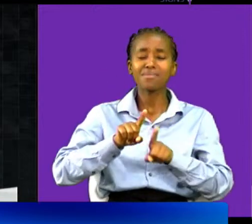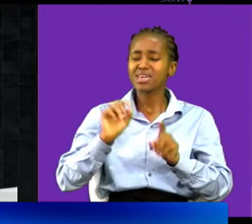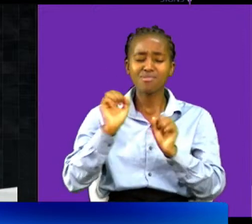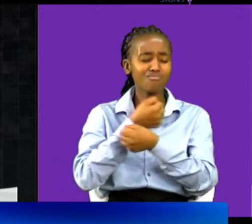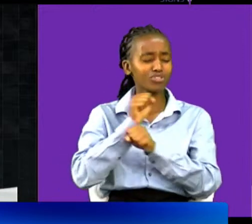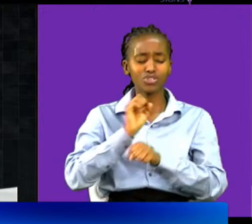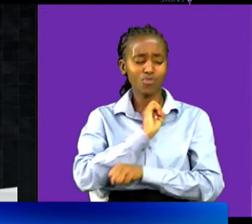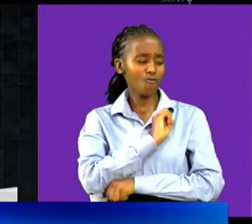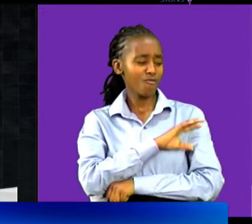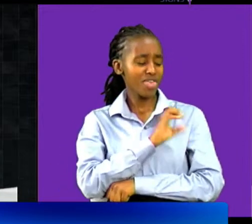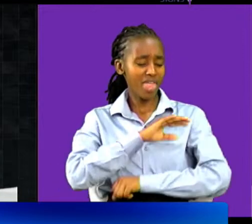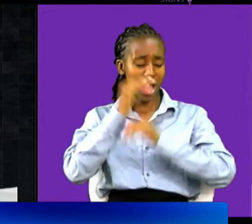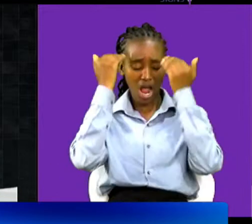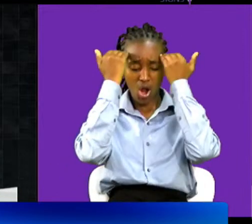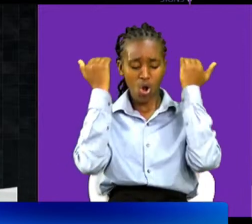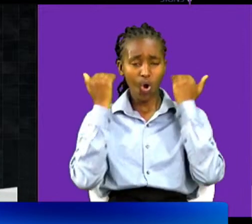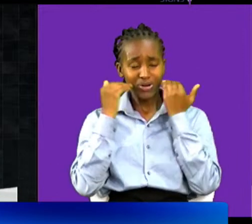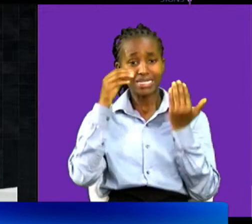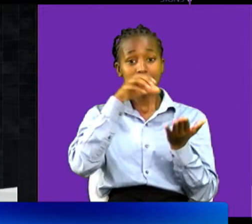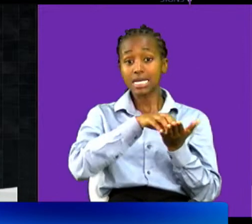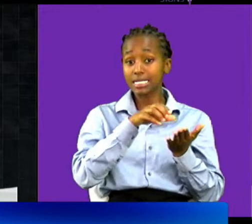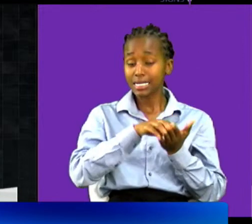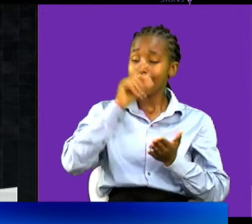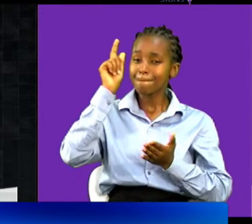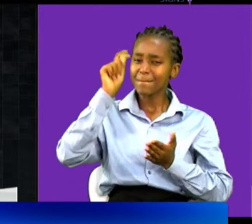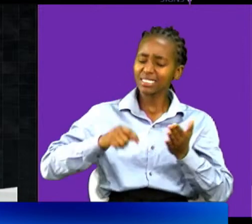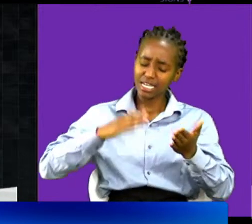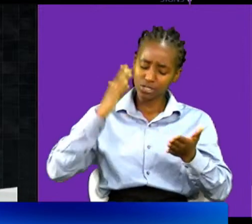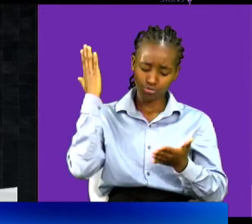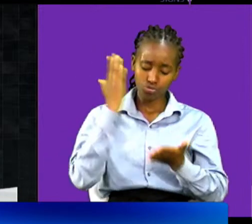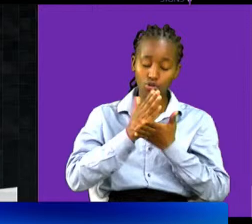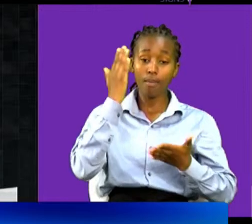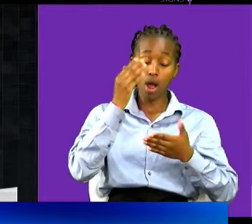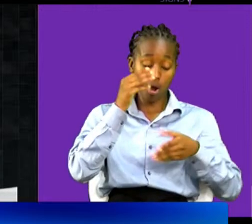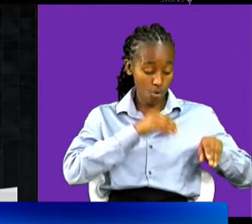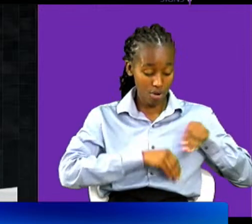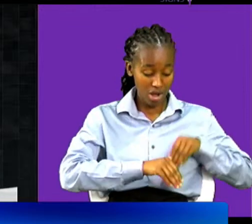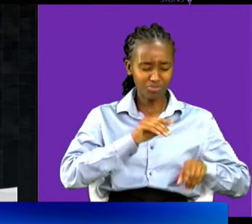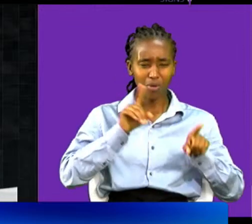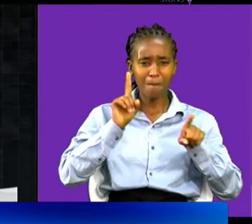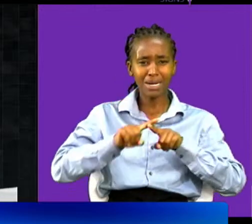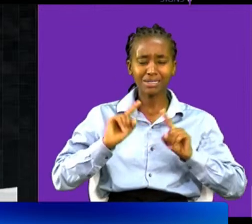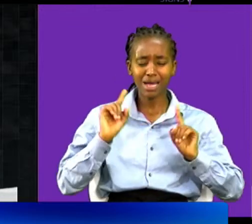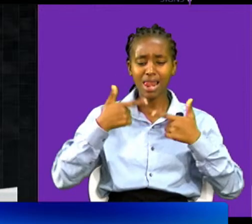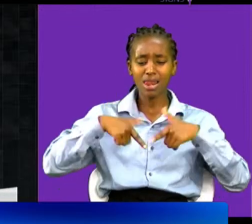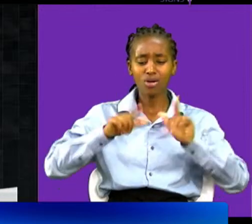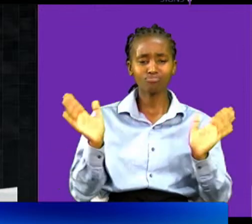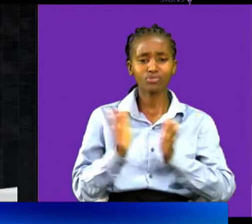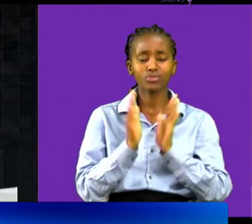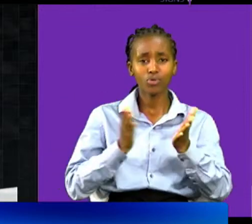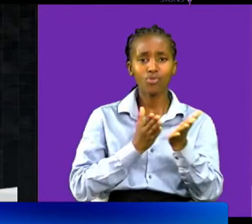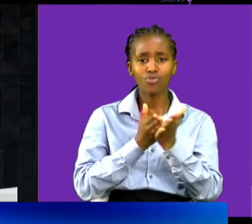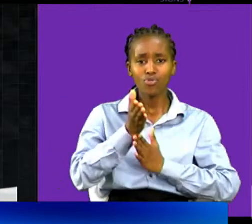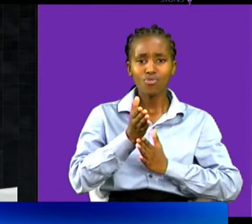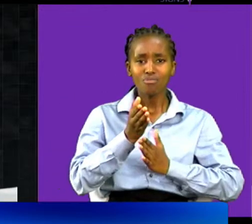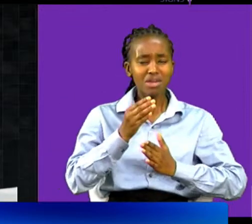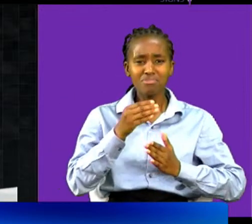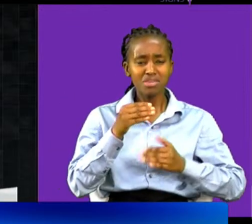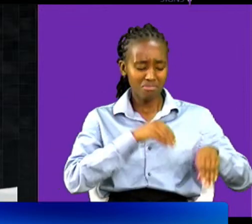cases and he will fight corruption, not fuel it through bribes. Listen.